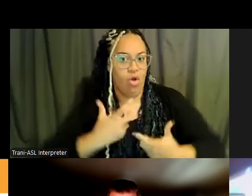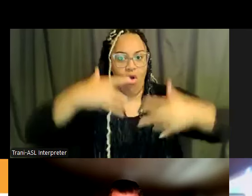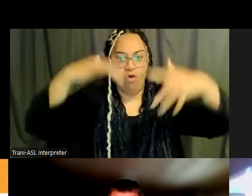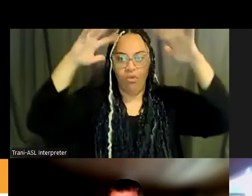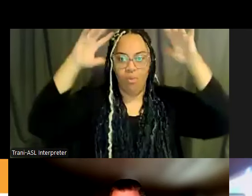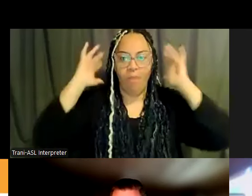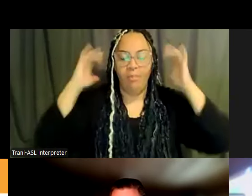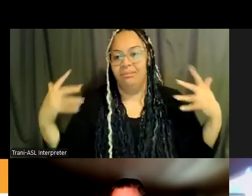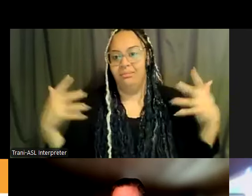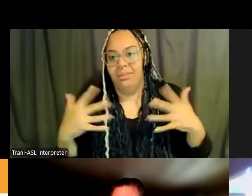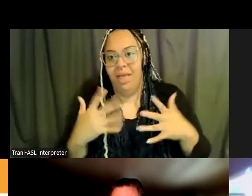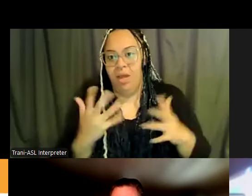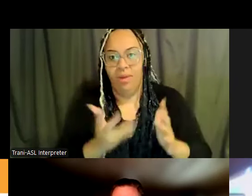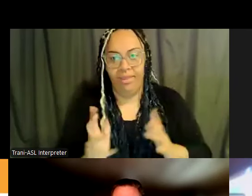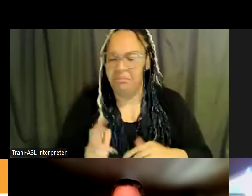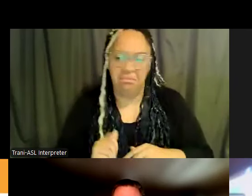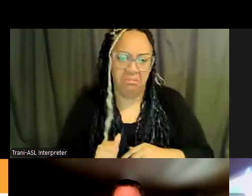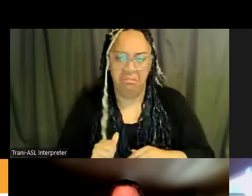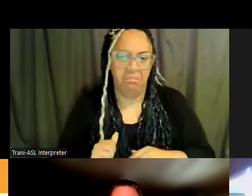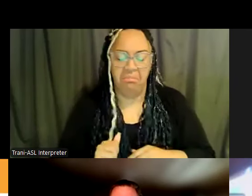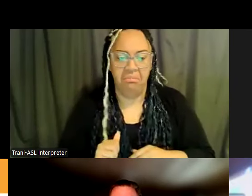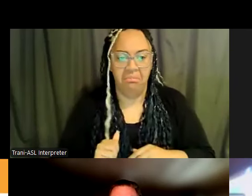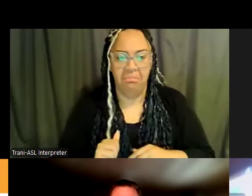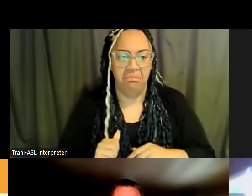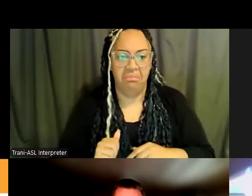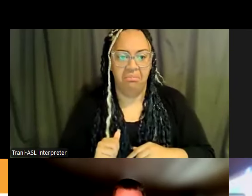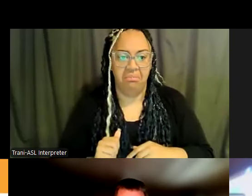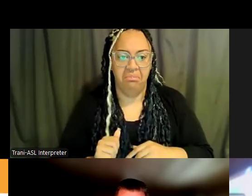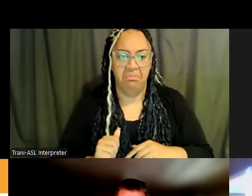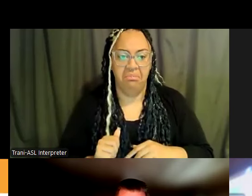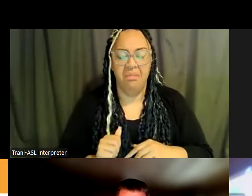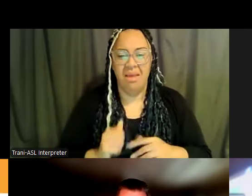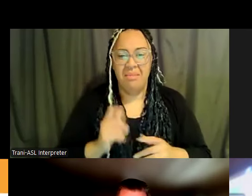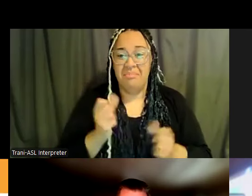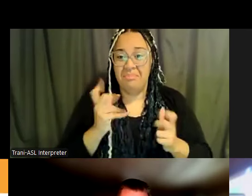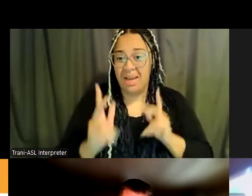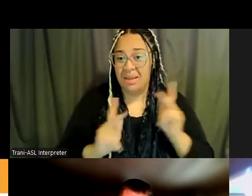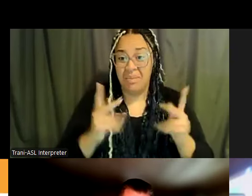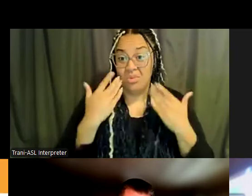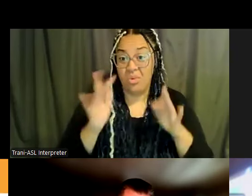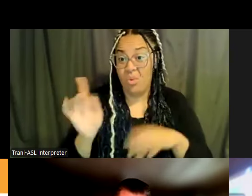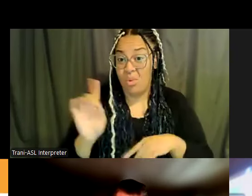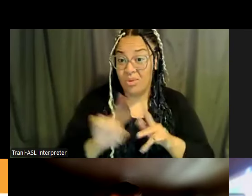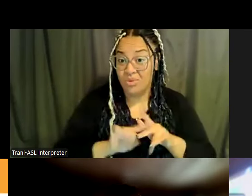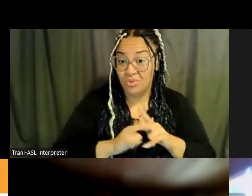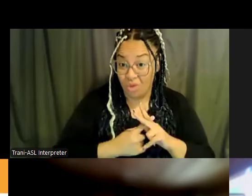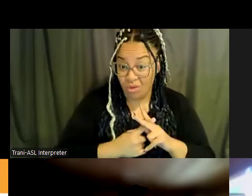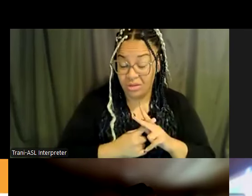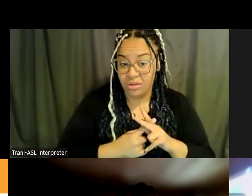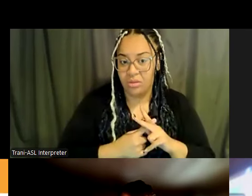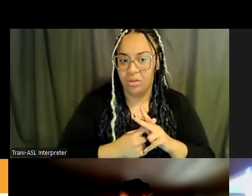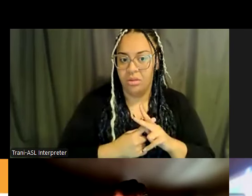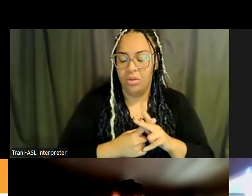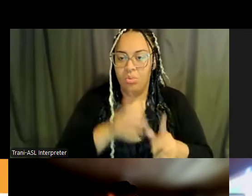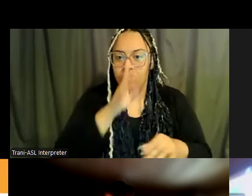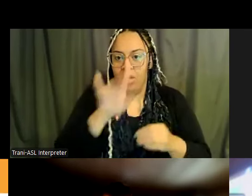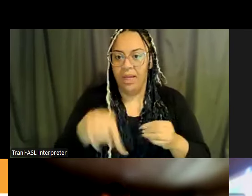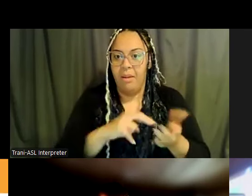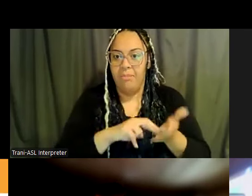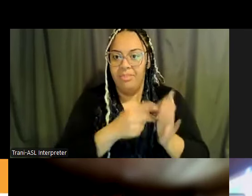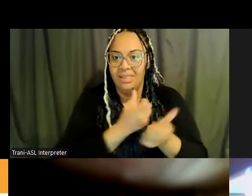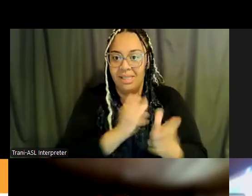intimidating thing. A lot of people don't even know where to start when it comes to mean safety. So that's one of the main reasons. So when I do